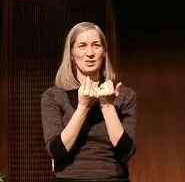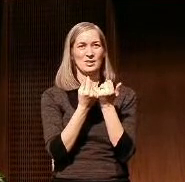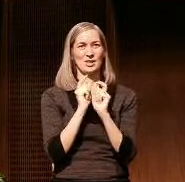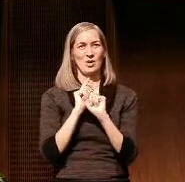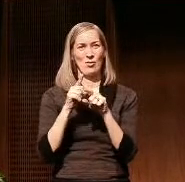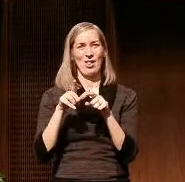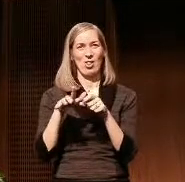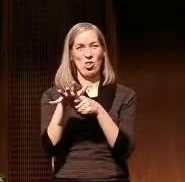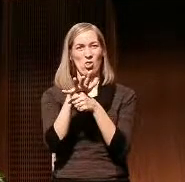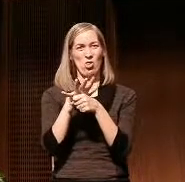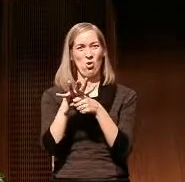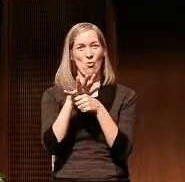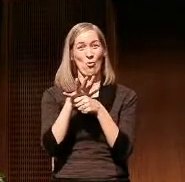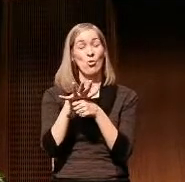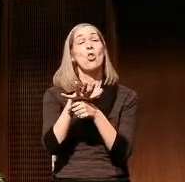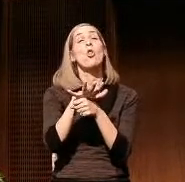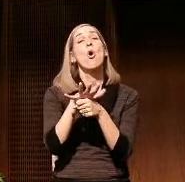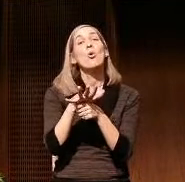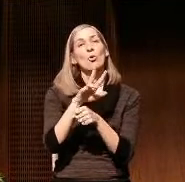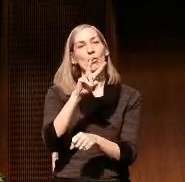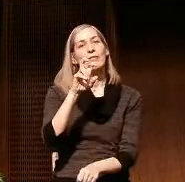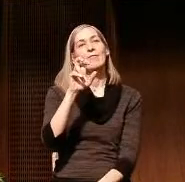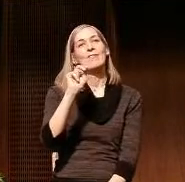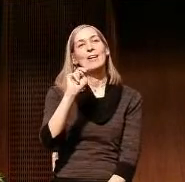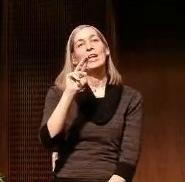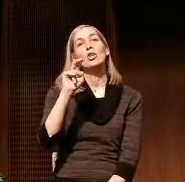local venues.